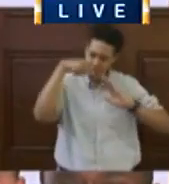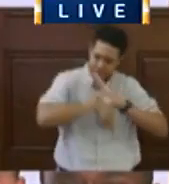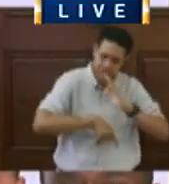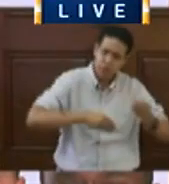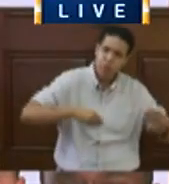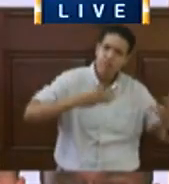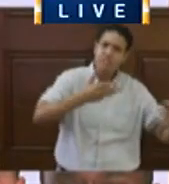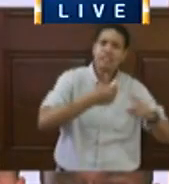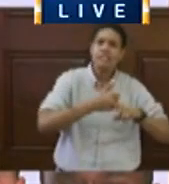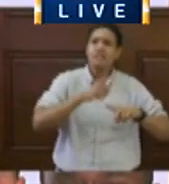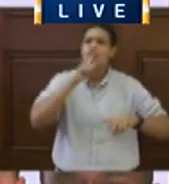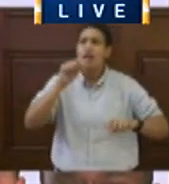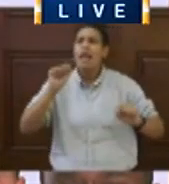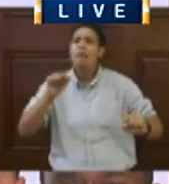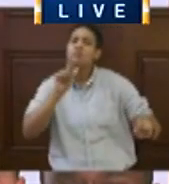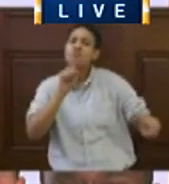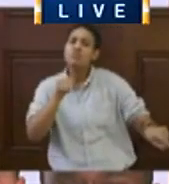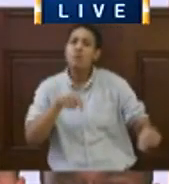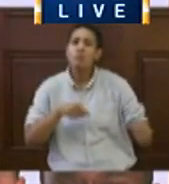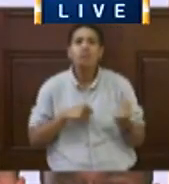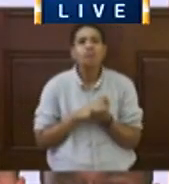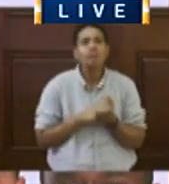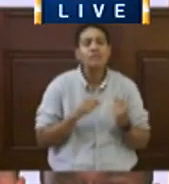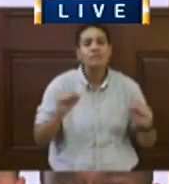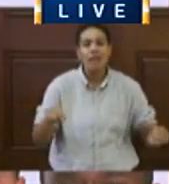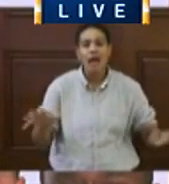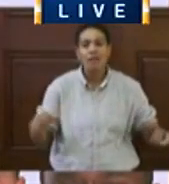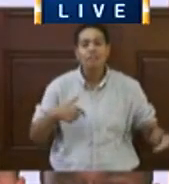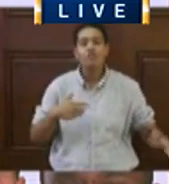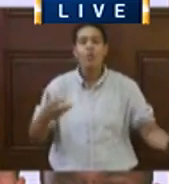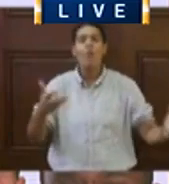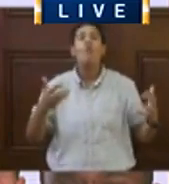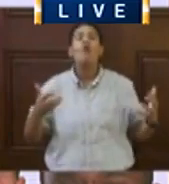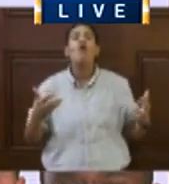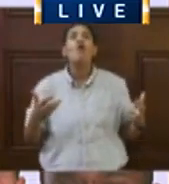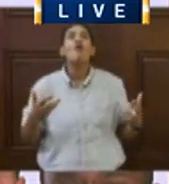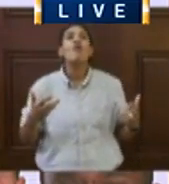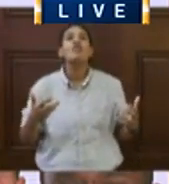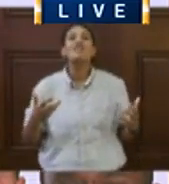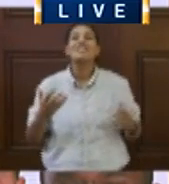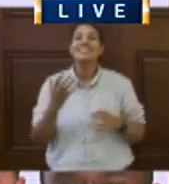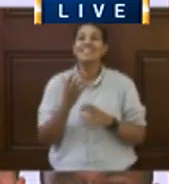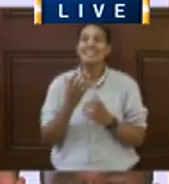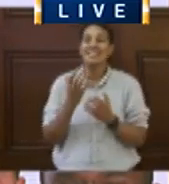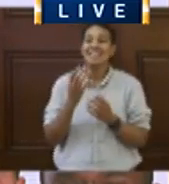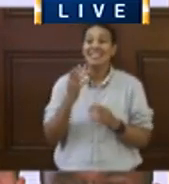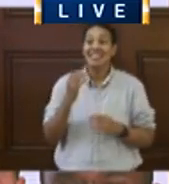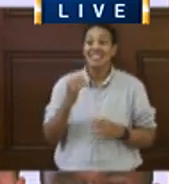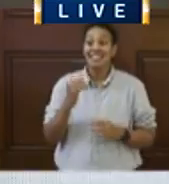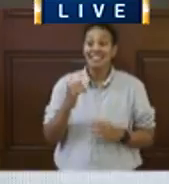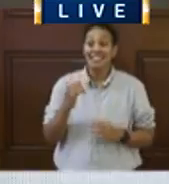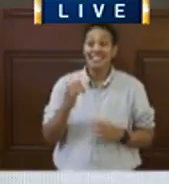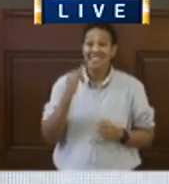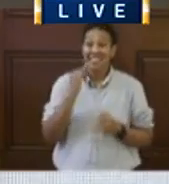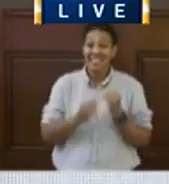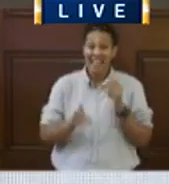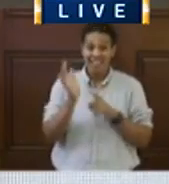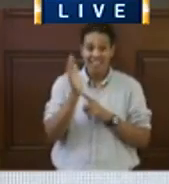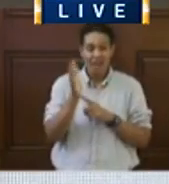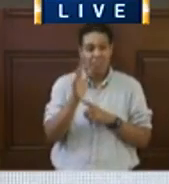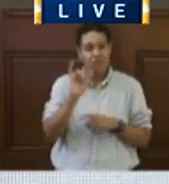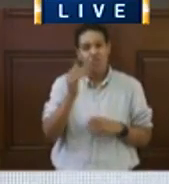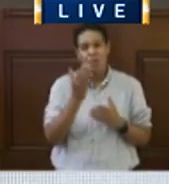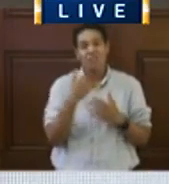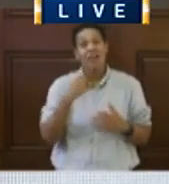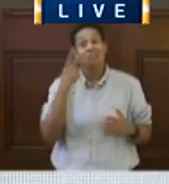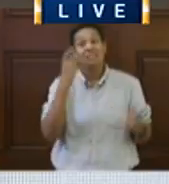to respond. So I wanted to take the last 5 minutes. If you could, just before, because I'm seeing on several of